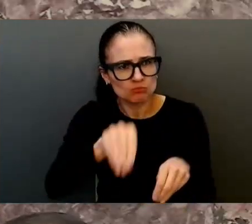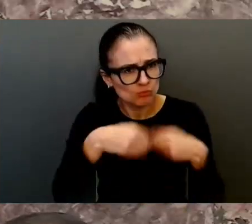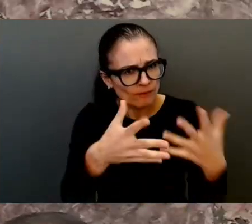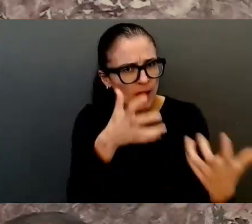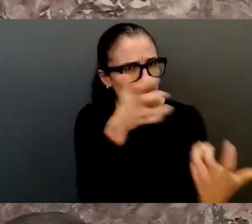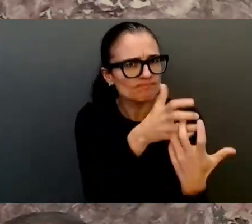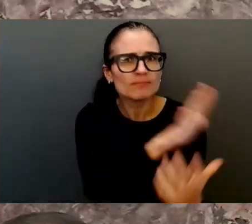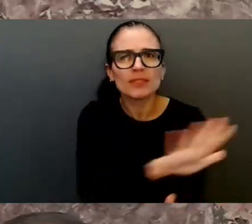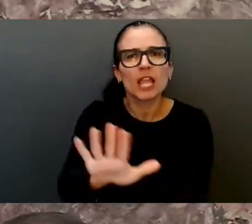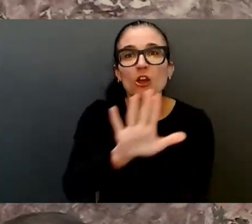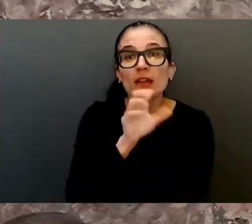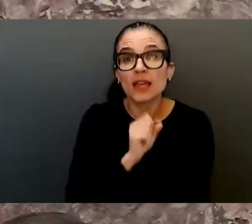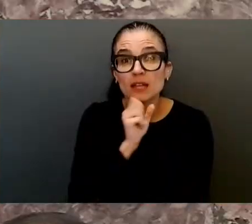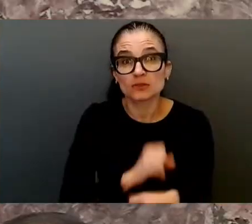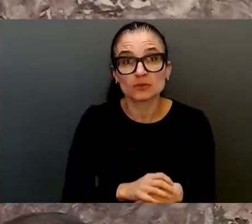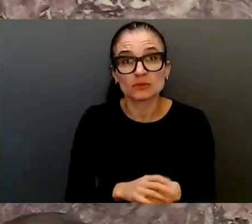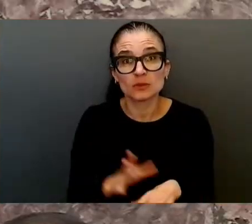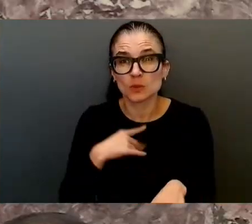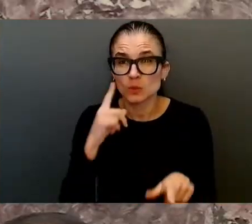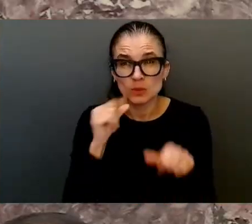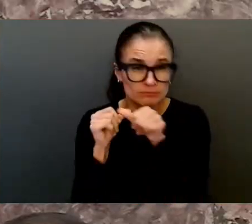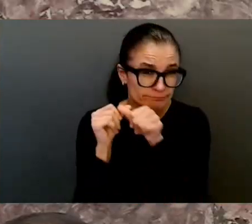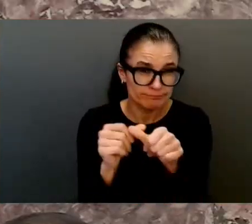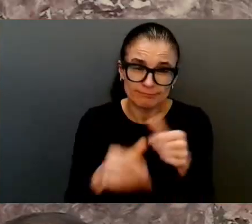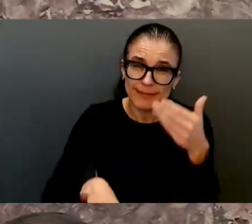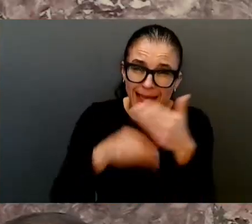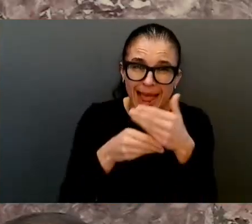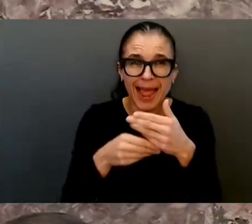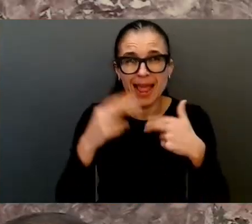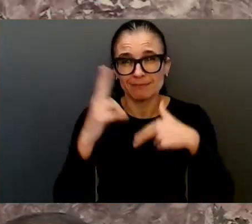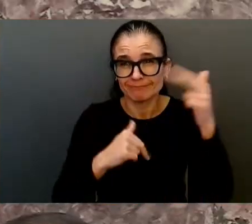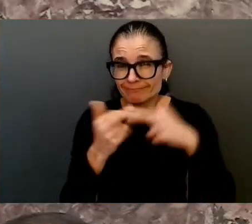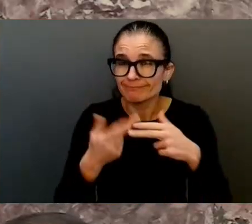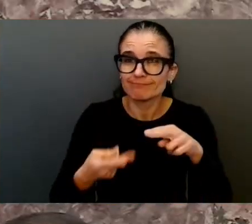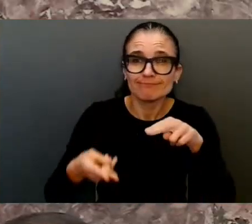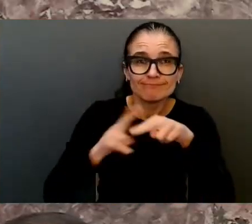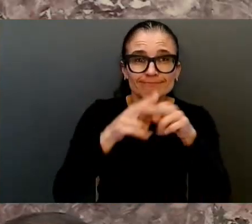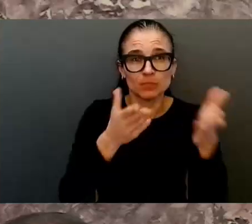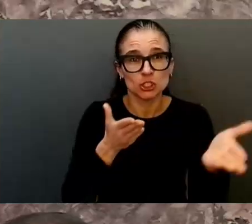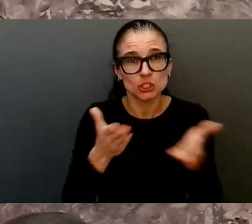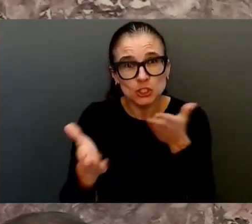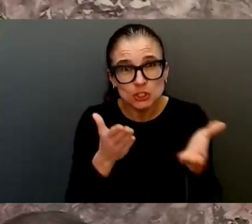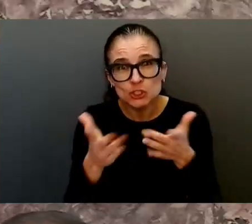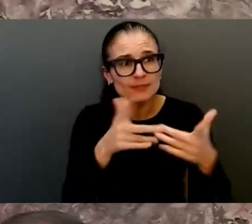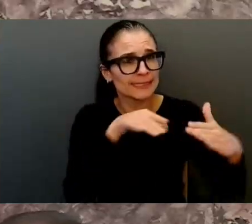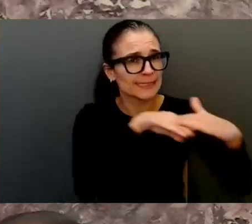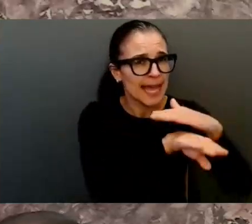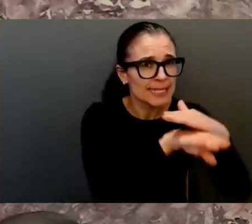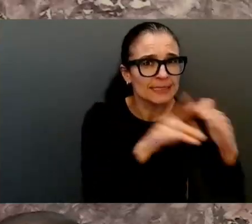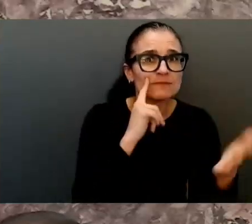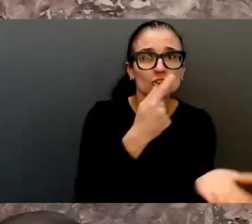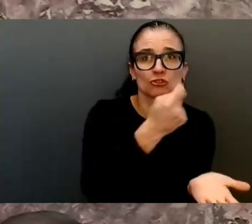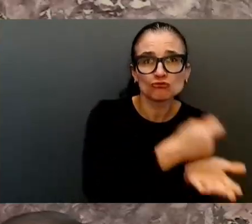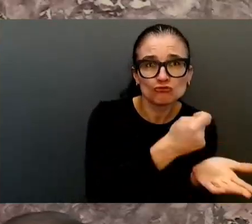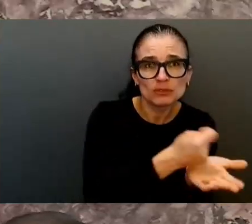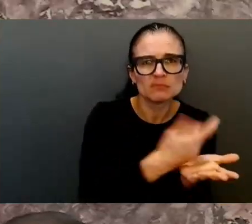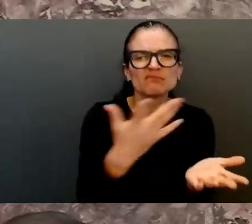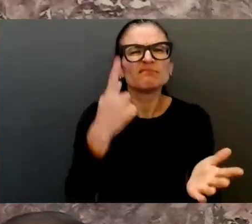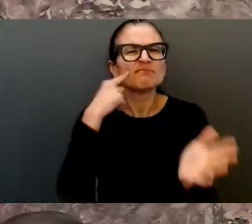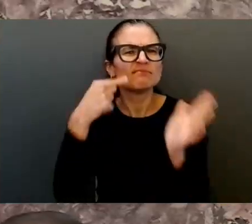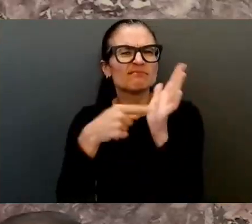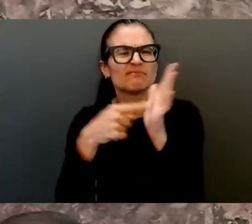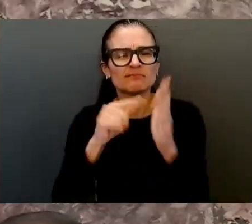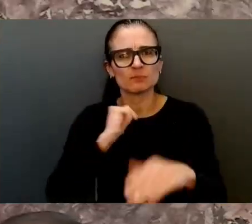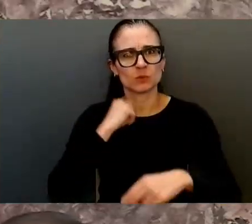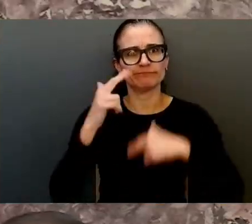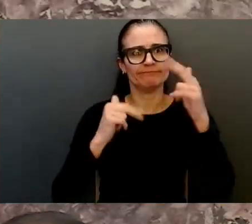increase access to specialized treatment, for example, building out foundry centres where youth can come together, integrated child and youth teams that